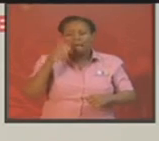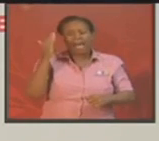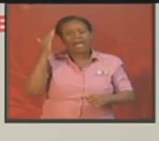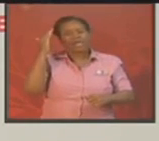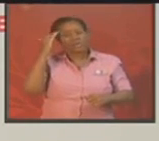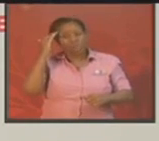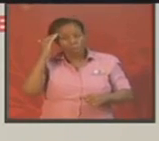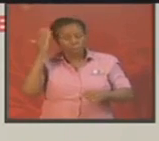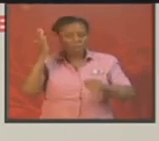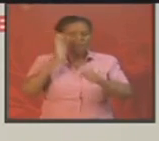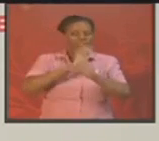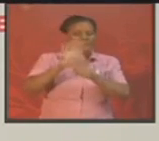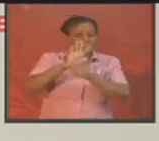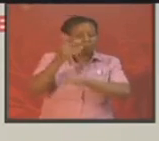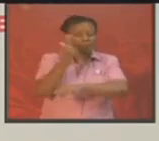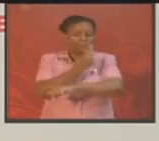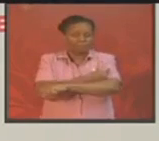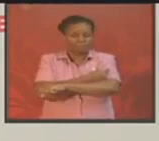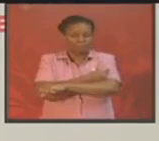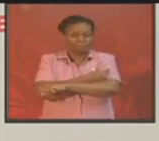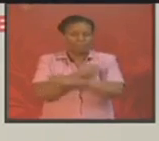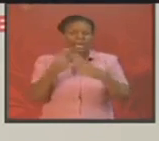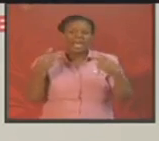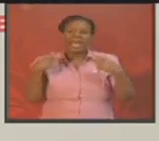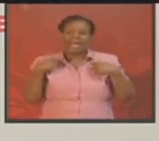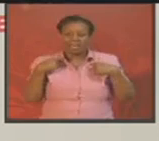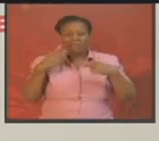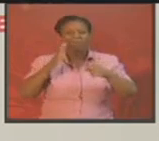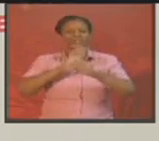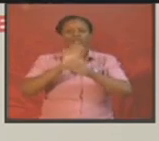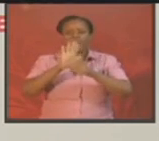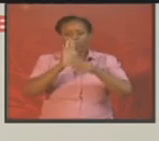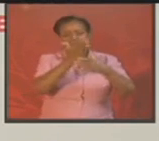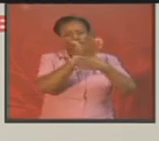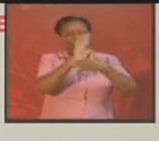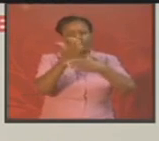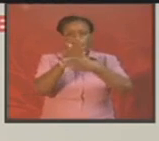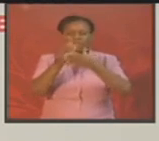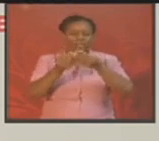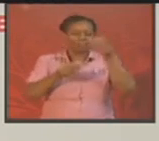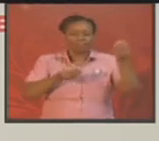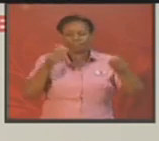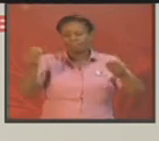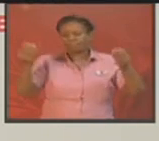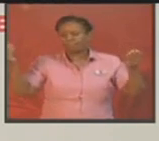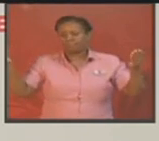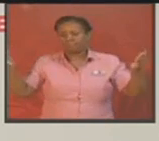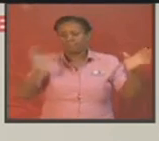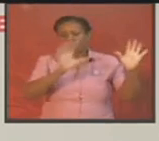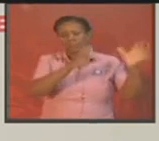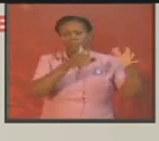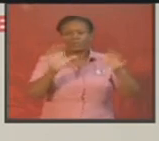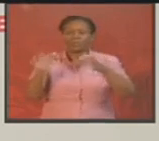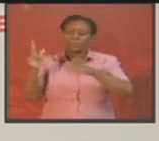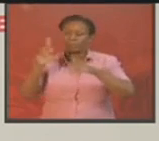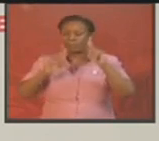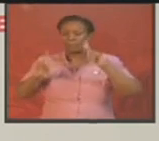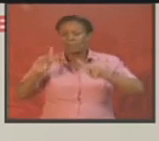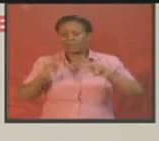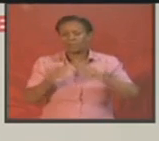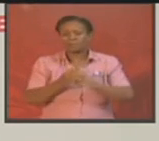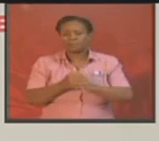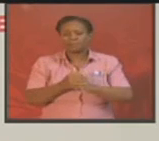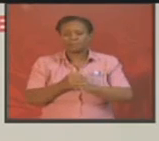the supply is liberalized, and the calls by people like our Honorable Prime Minister,